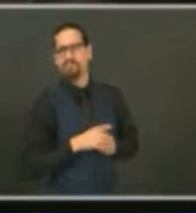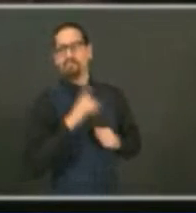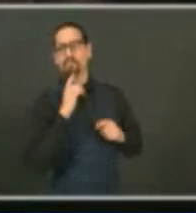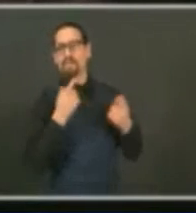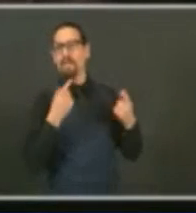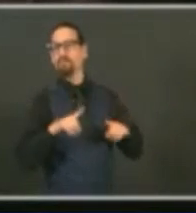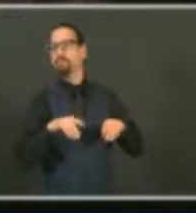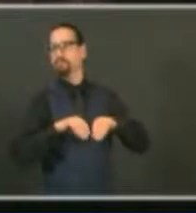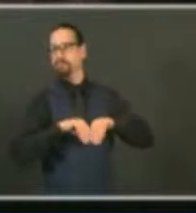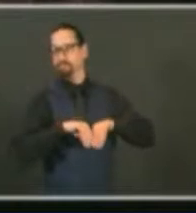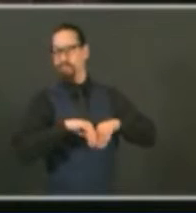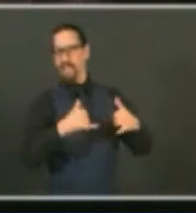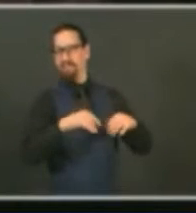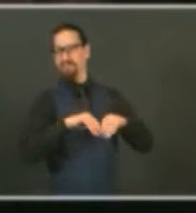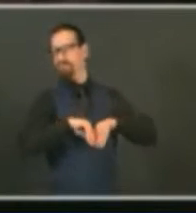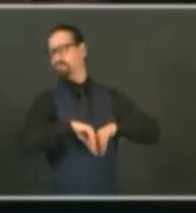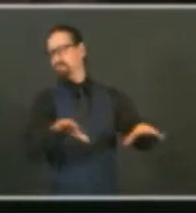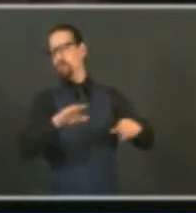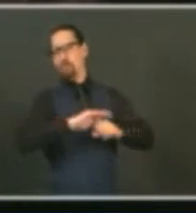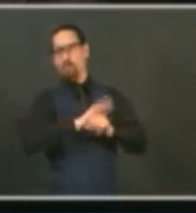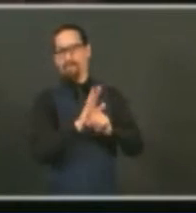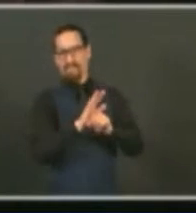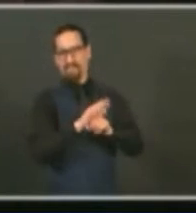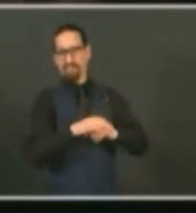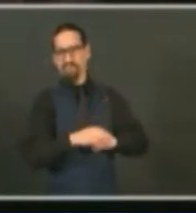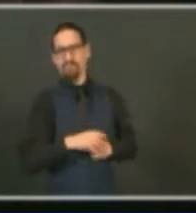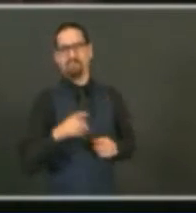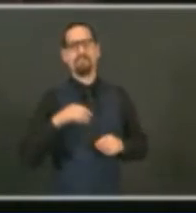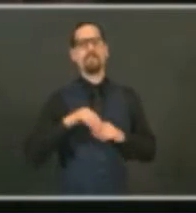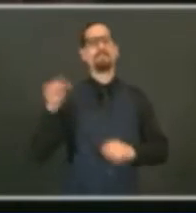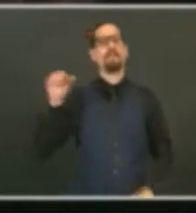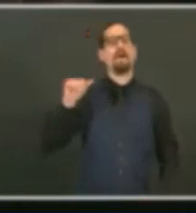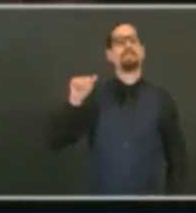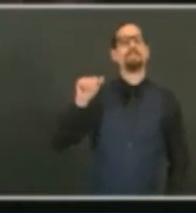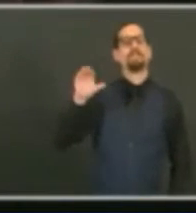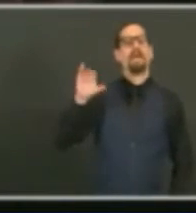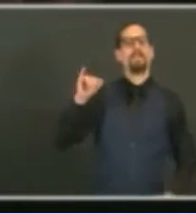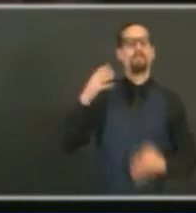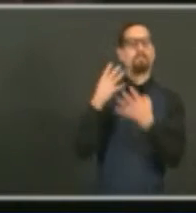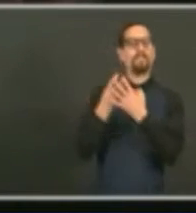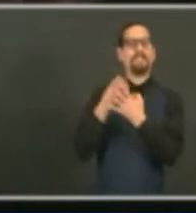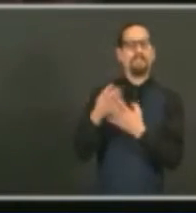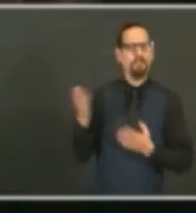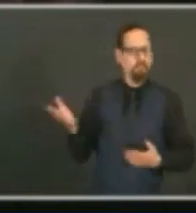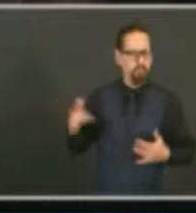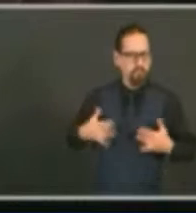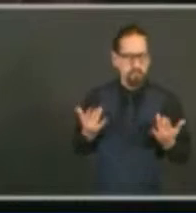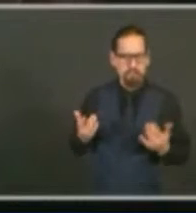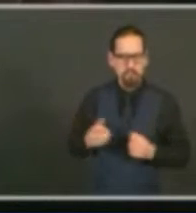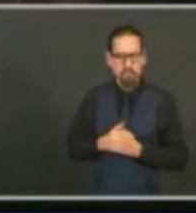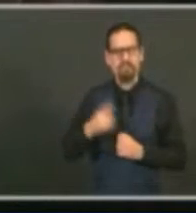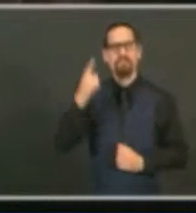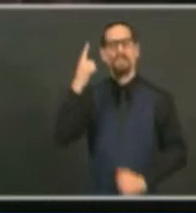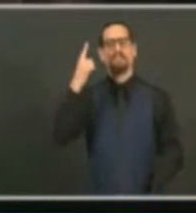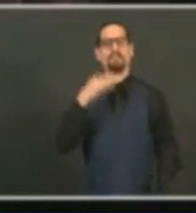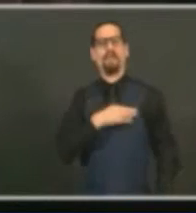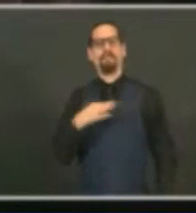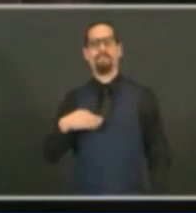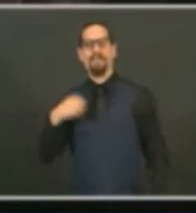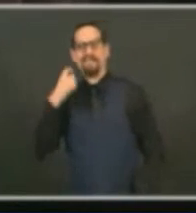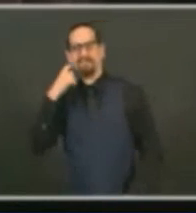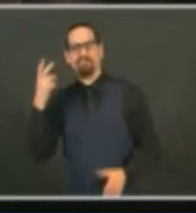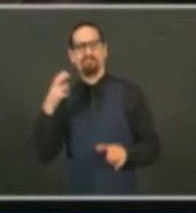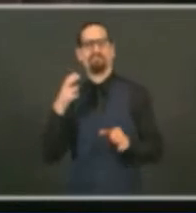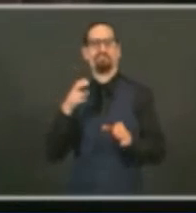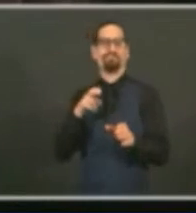Yes. The medical director of the DOC has resigned. Yes. What are you going to do? What is the state going to do